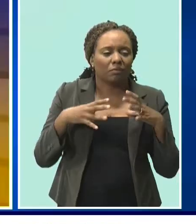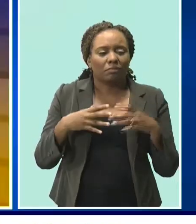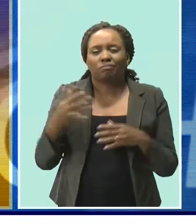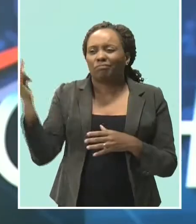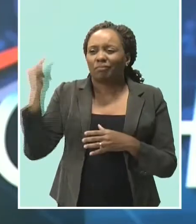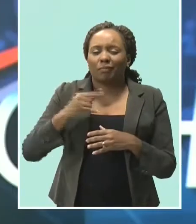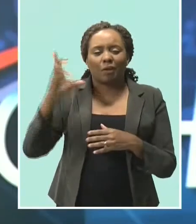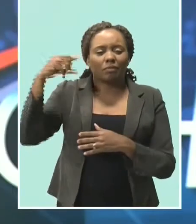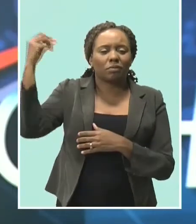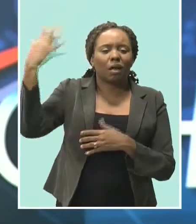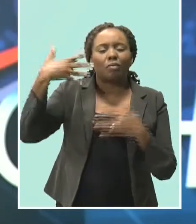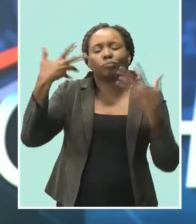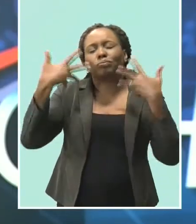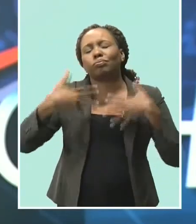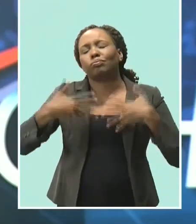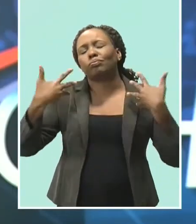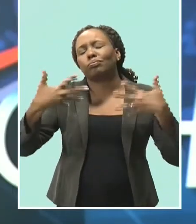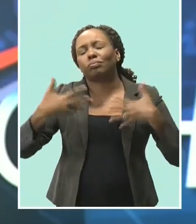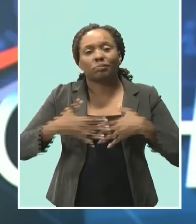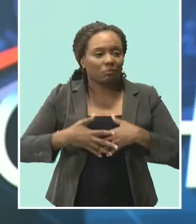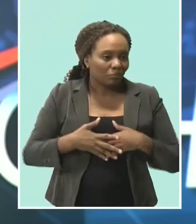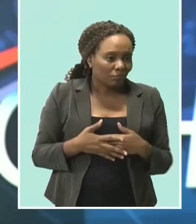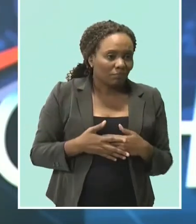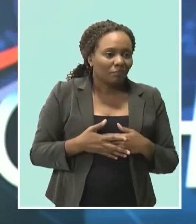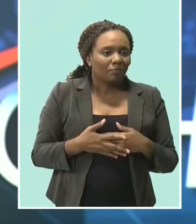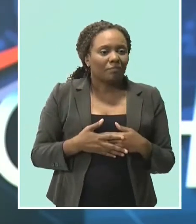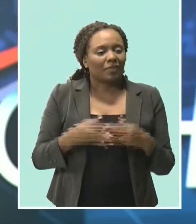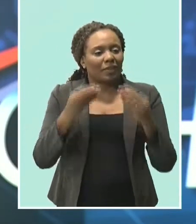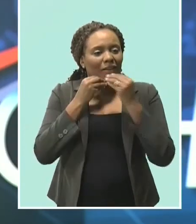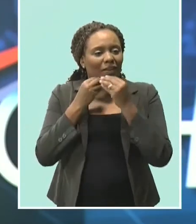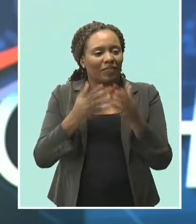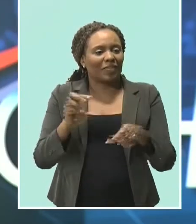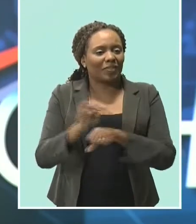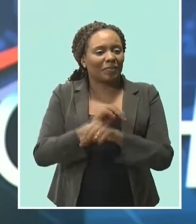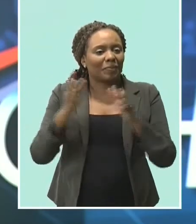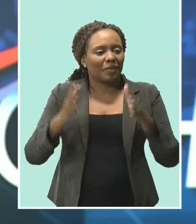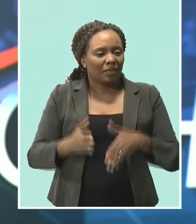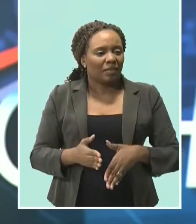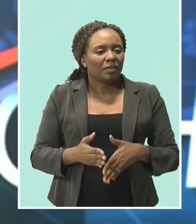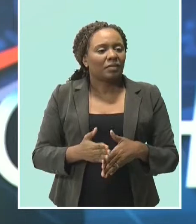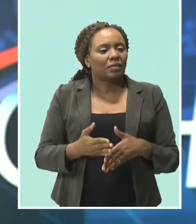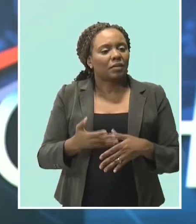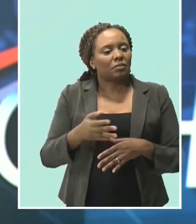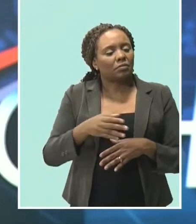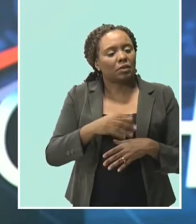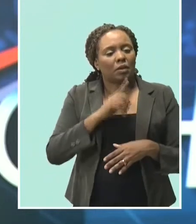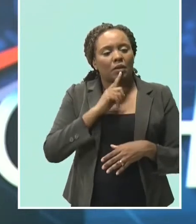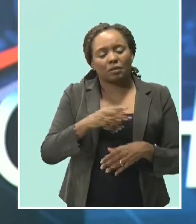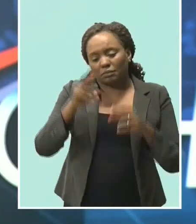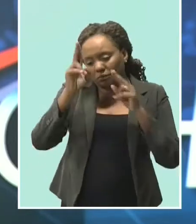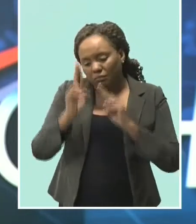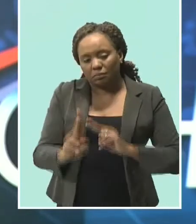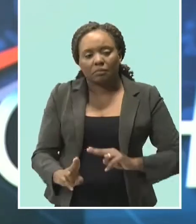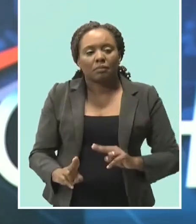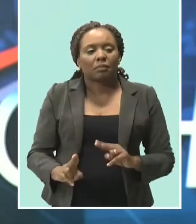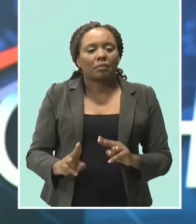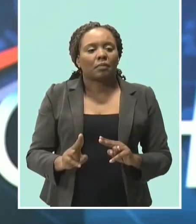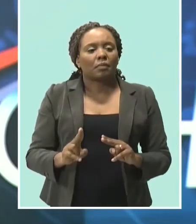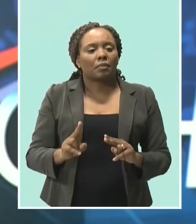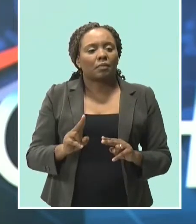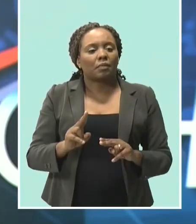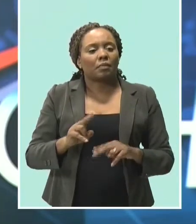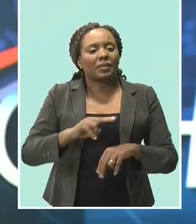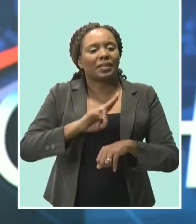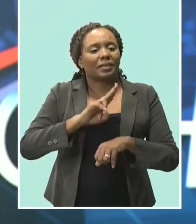sun. Information Minister Senator Lucille Moe has added her voice to those paying tribute to Nation photojournalist